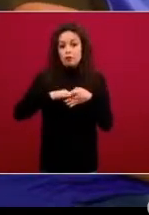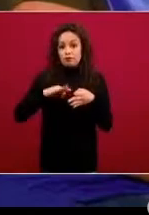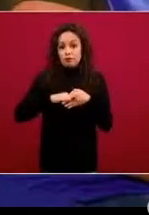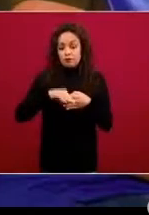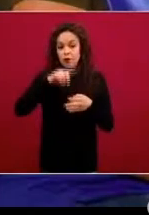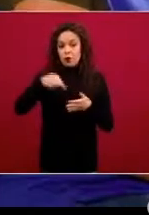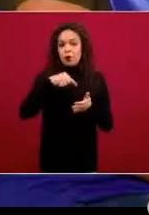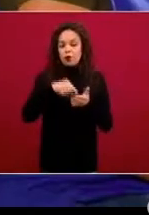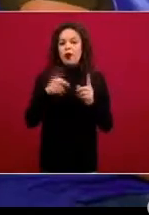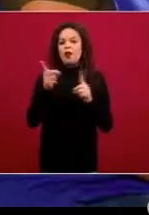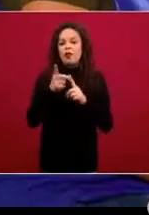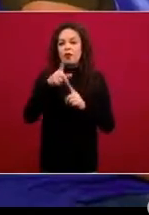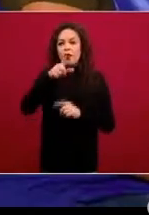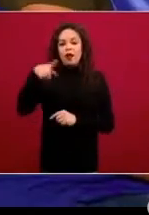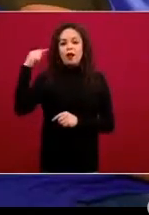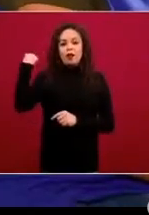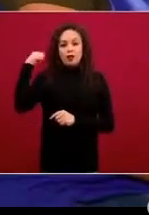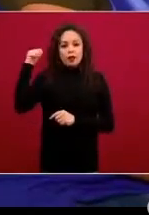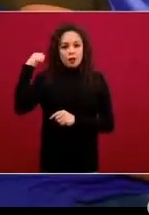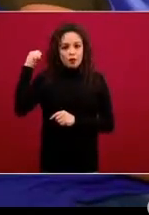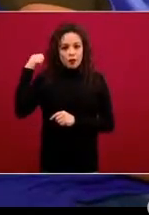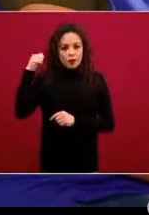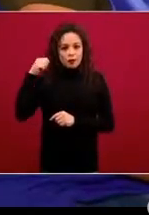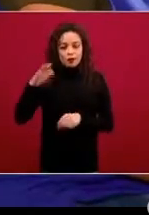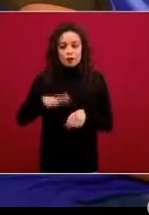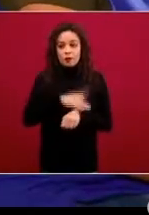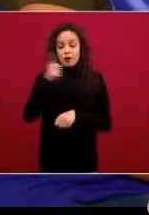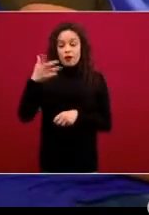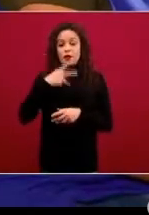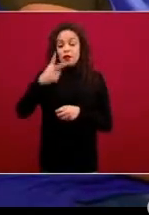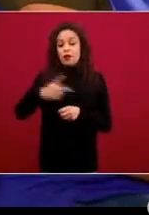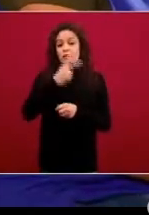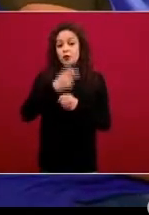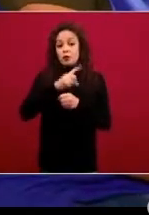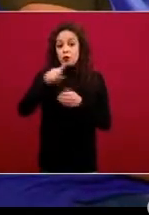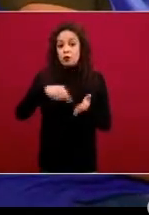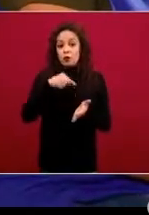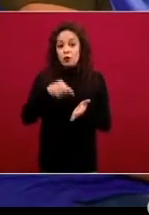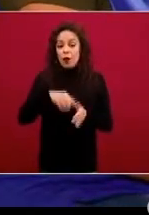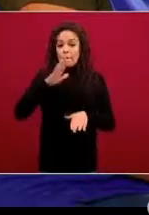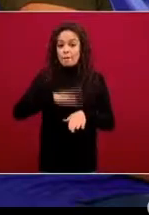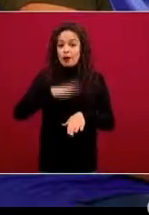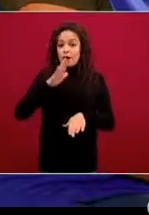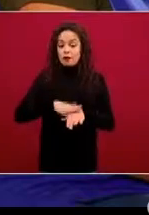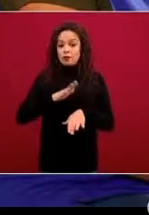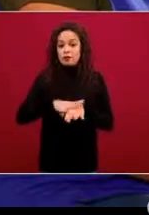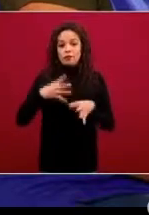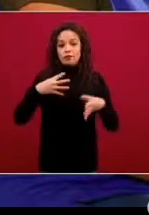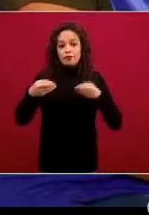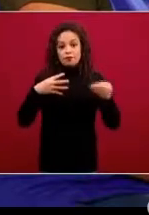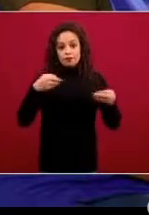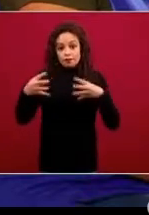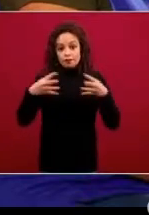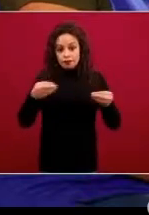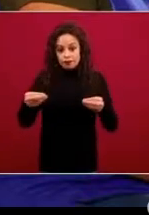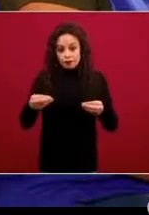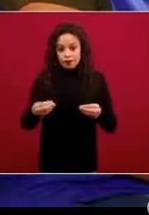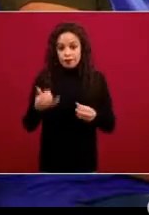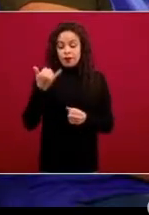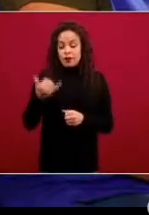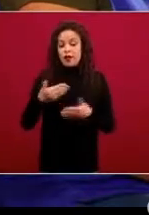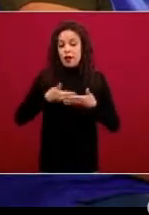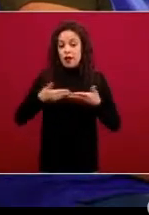for incidence cases, and it was represented by active cases before. So could